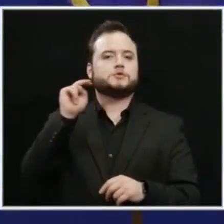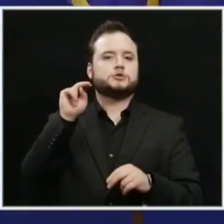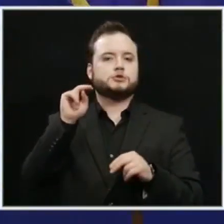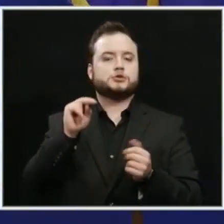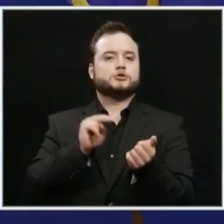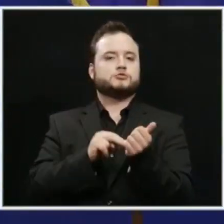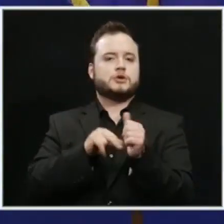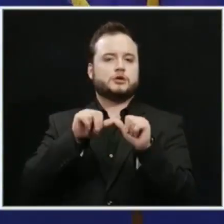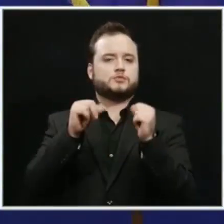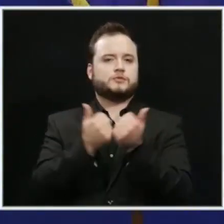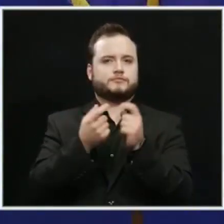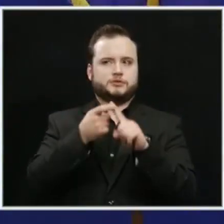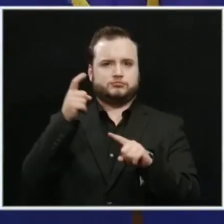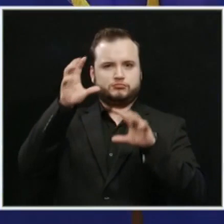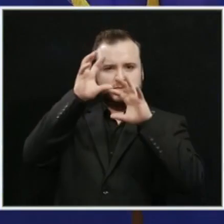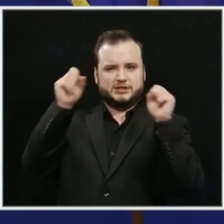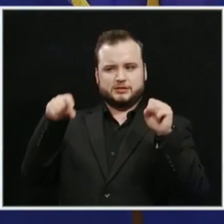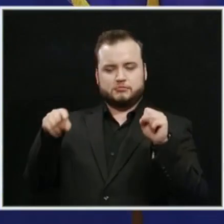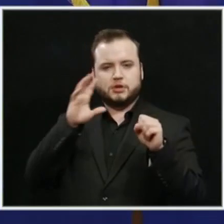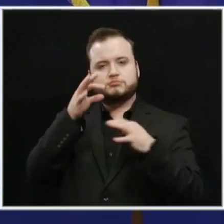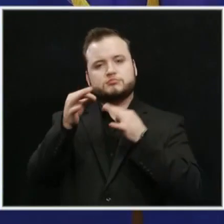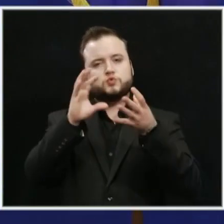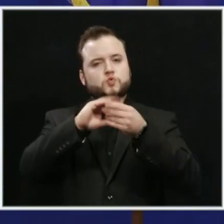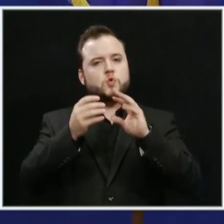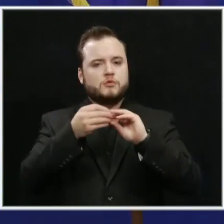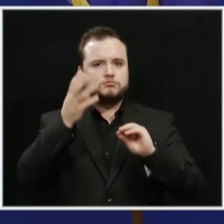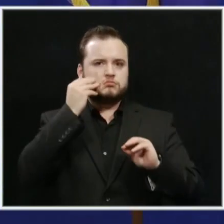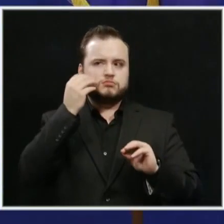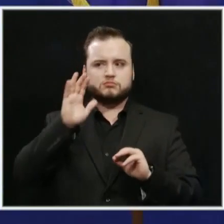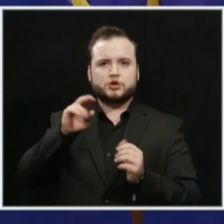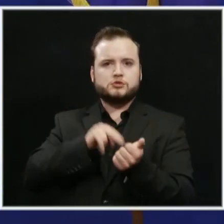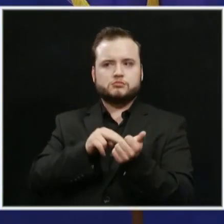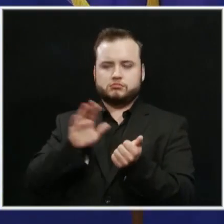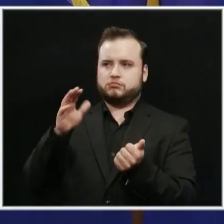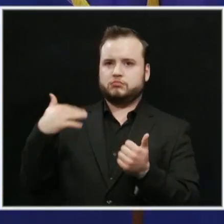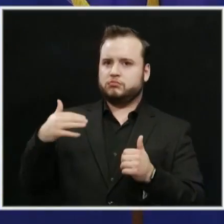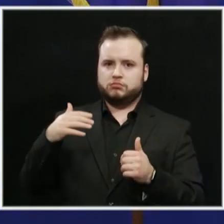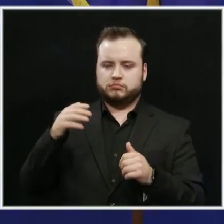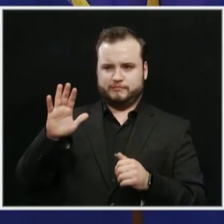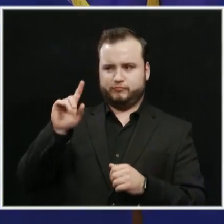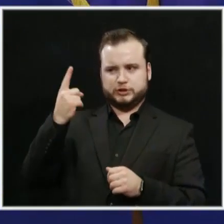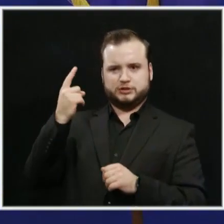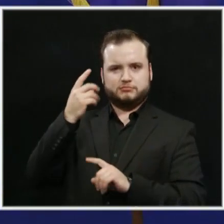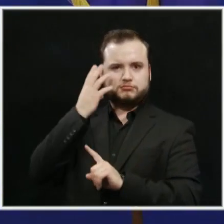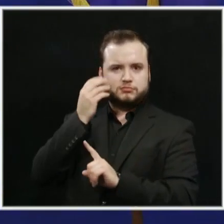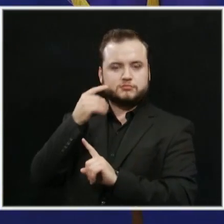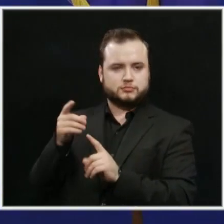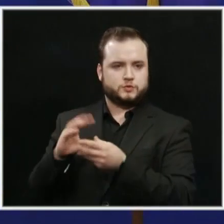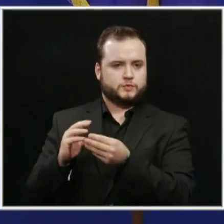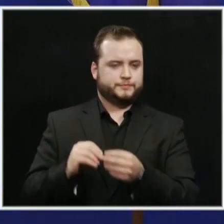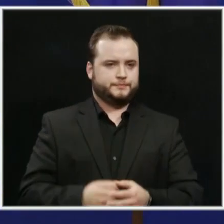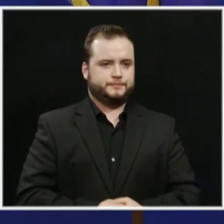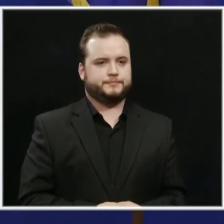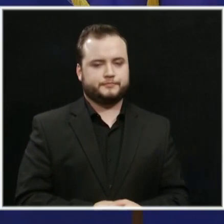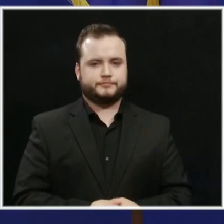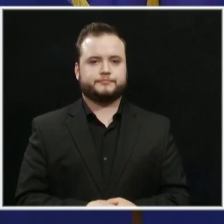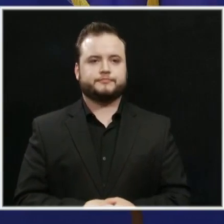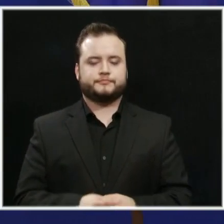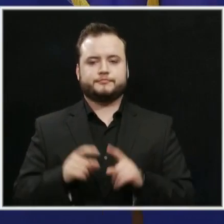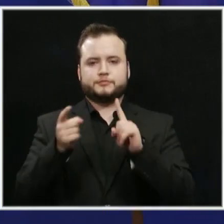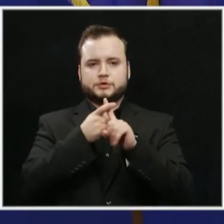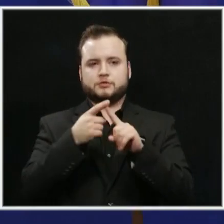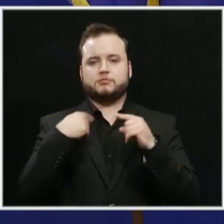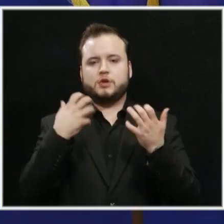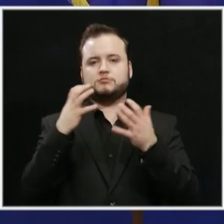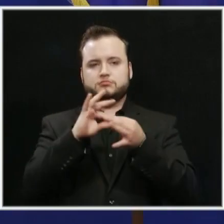of the Minnesota Nurses Association. So we'll talk about a little bit of what they're doing, but I want to go over a few things first of where we're at.